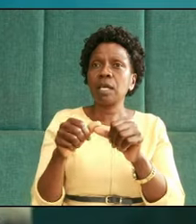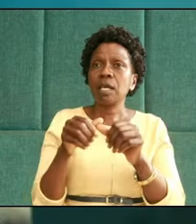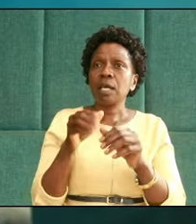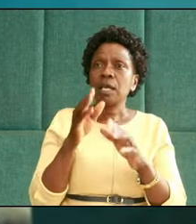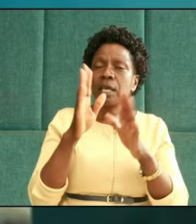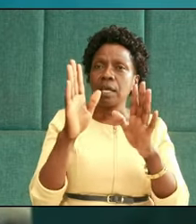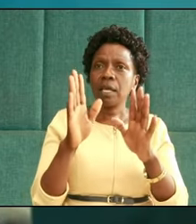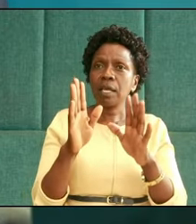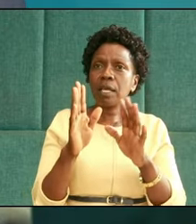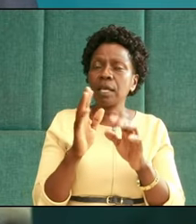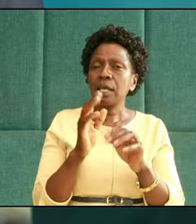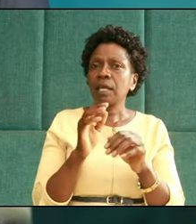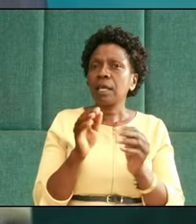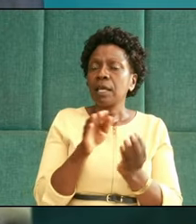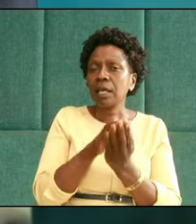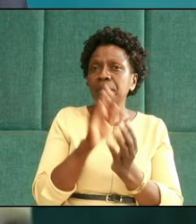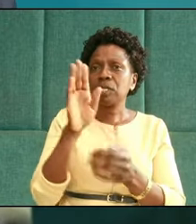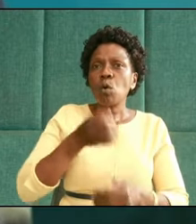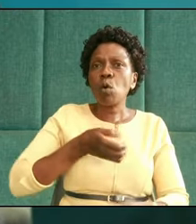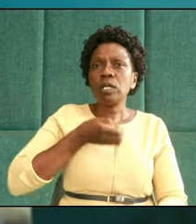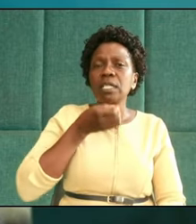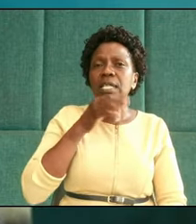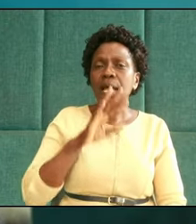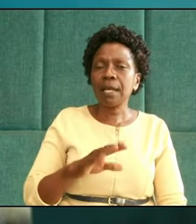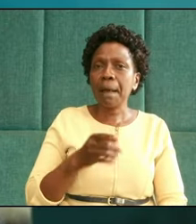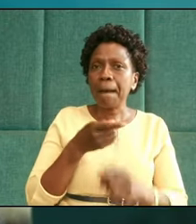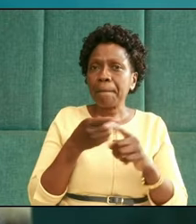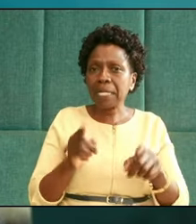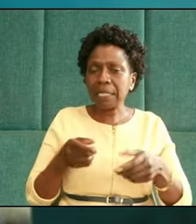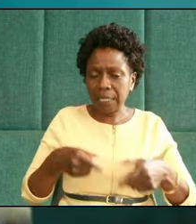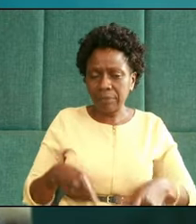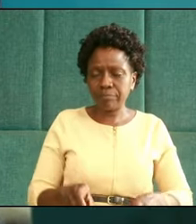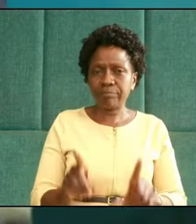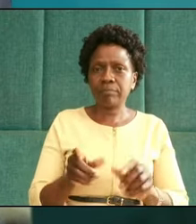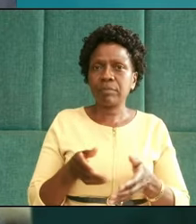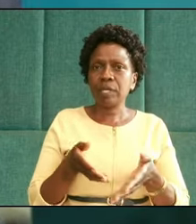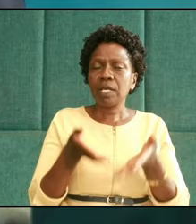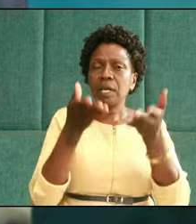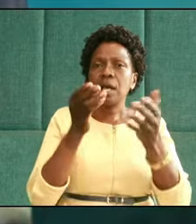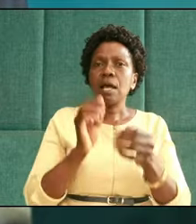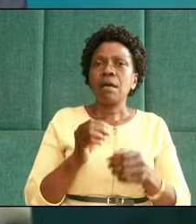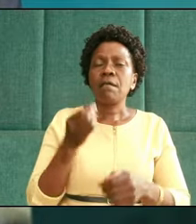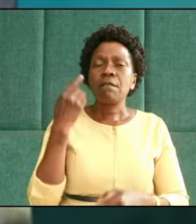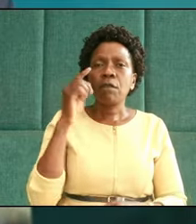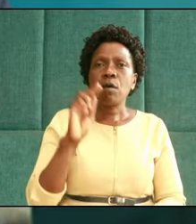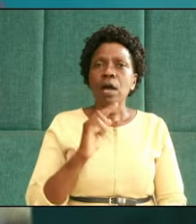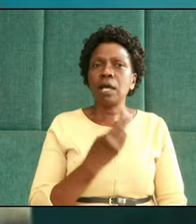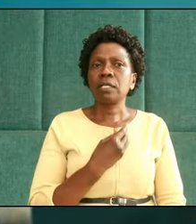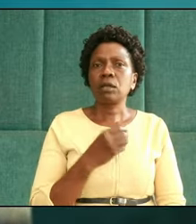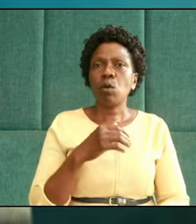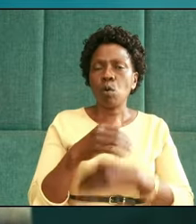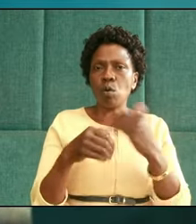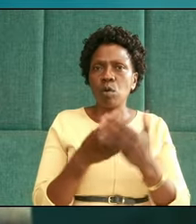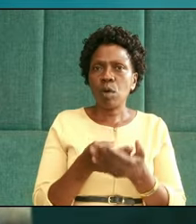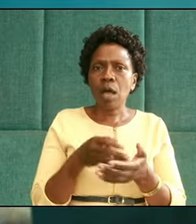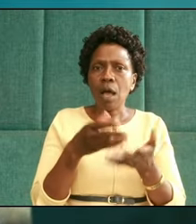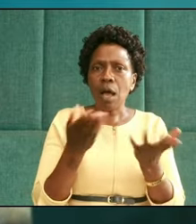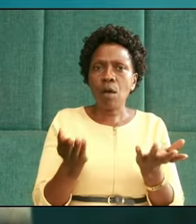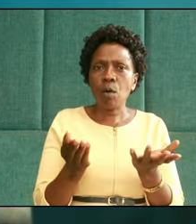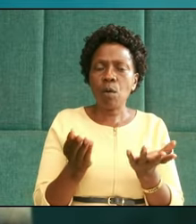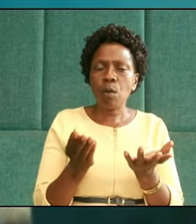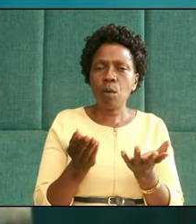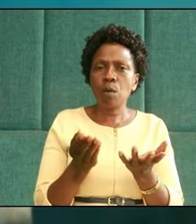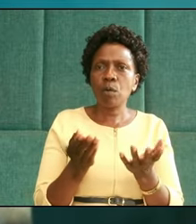spared not his own son, but he delivered him up for us all, how shall he not fail with